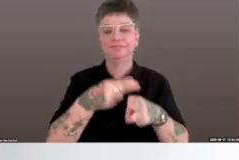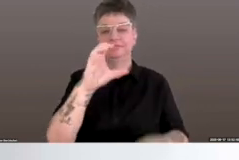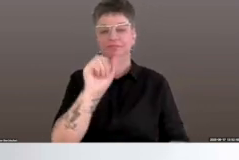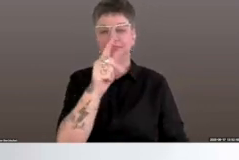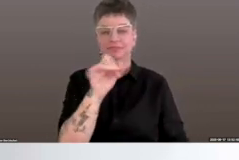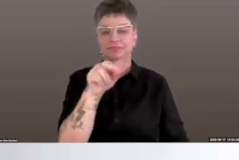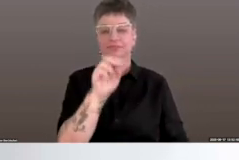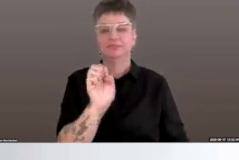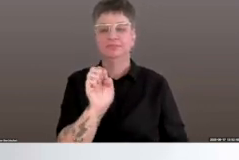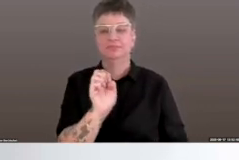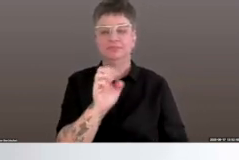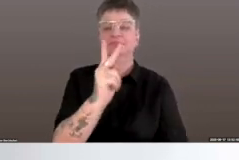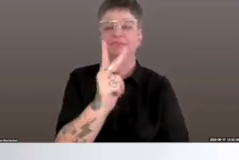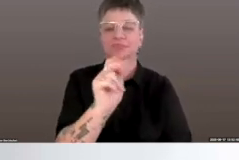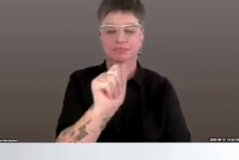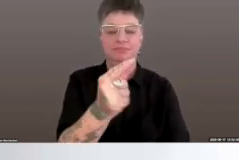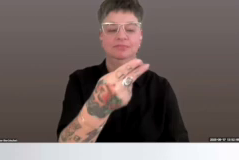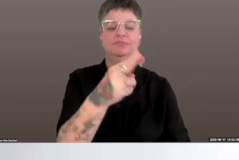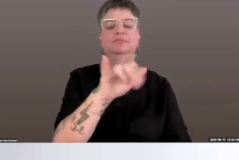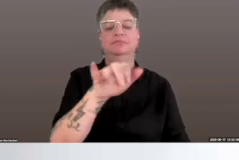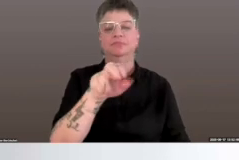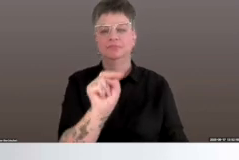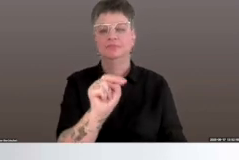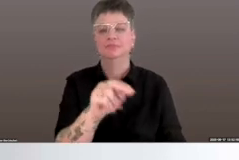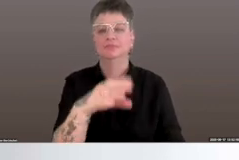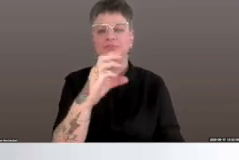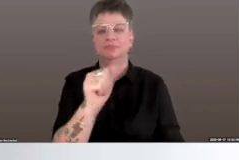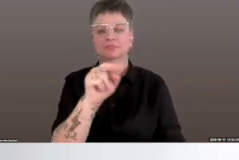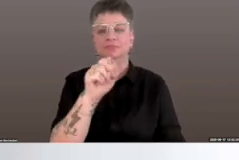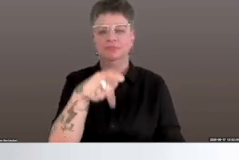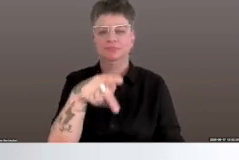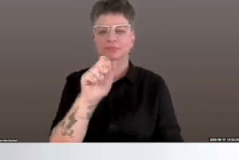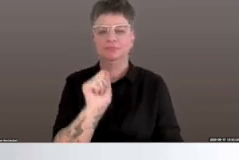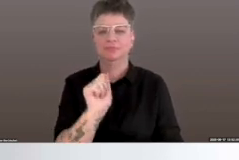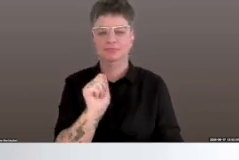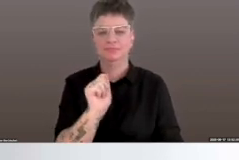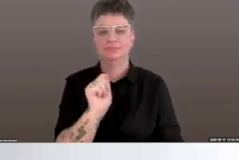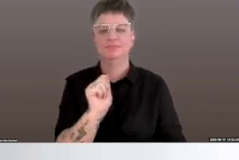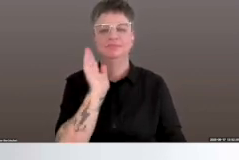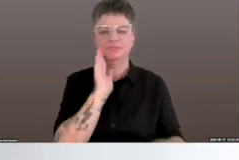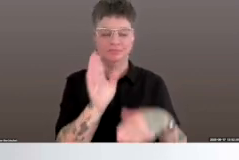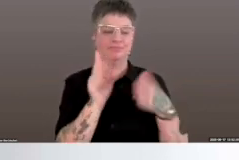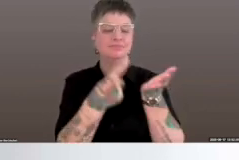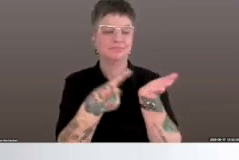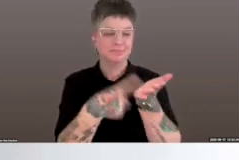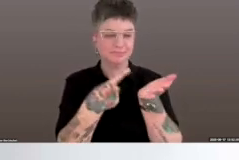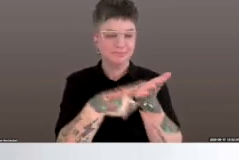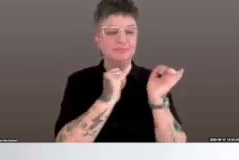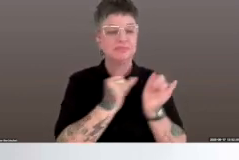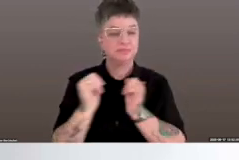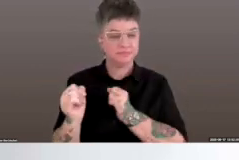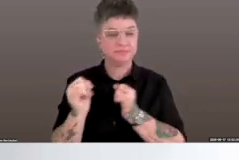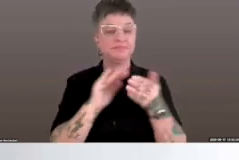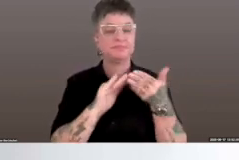air pollution specialist here at CARB, and I'm going to provide a brief overview and then I'll pass it over to Leilani. So our individual and